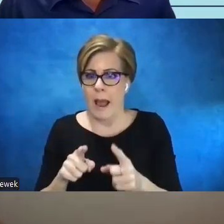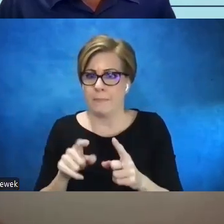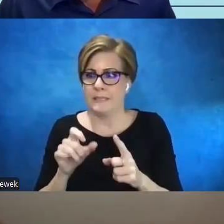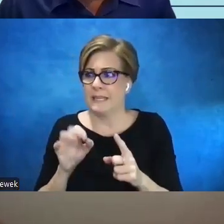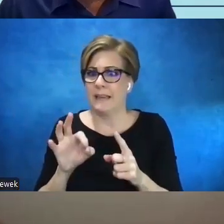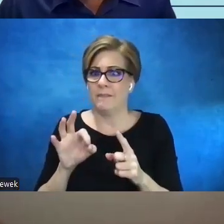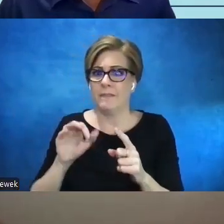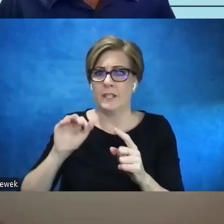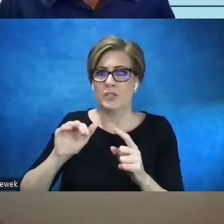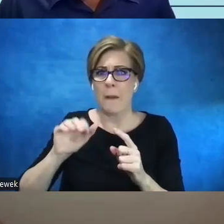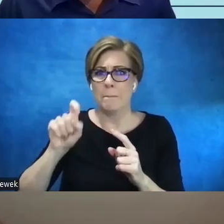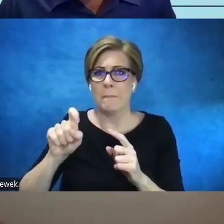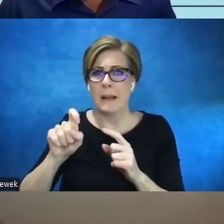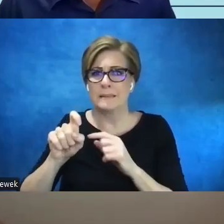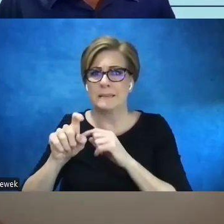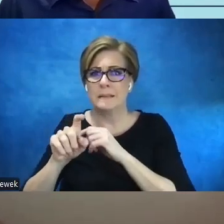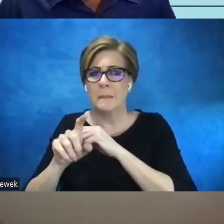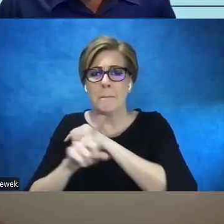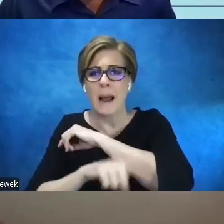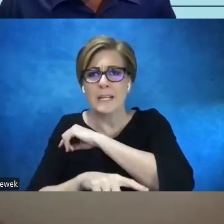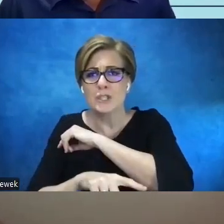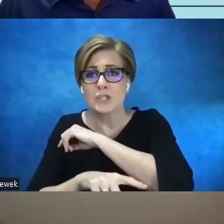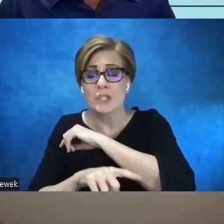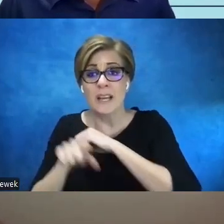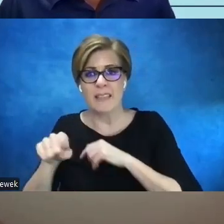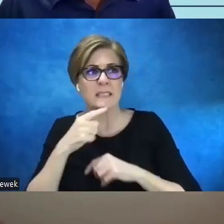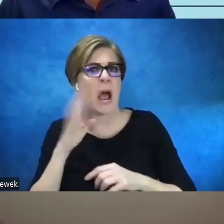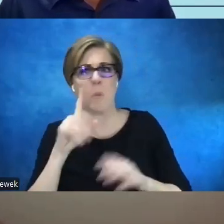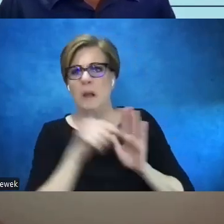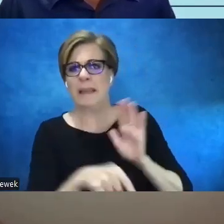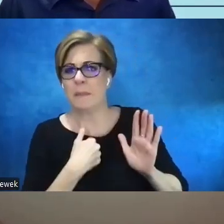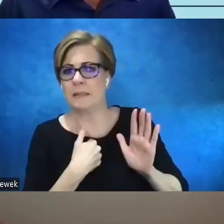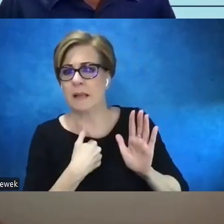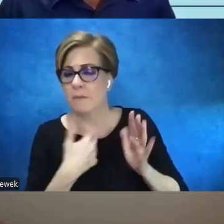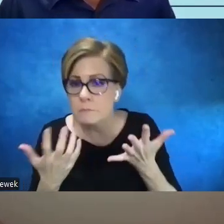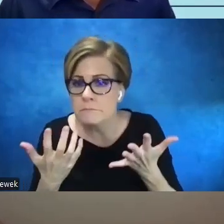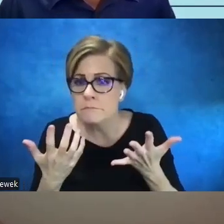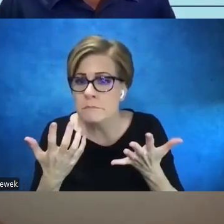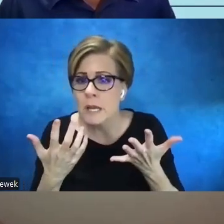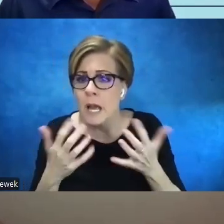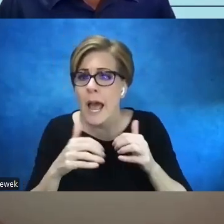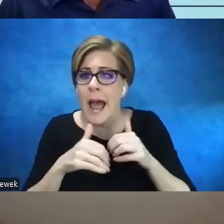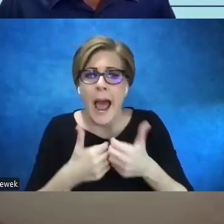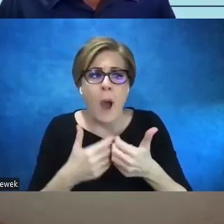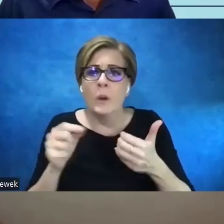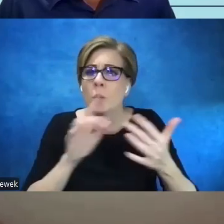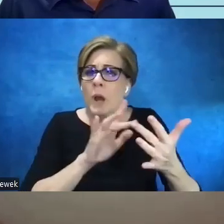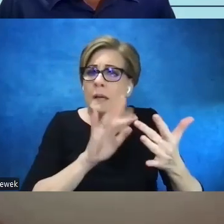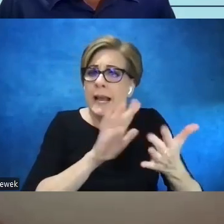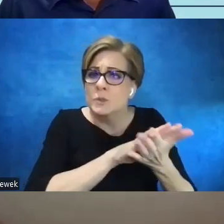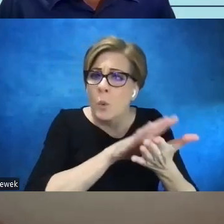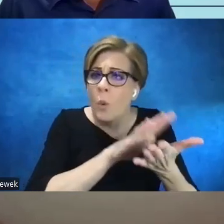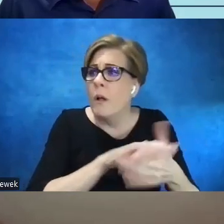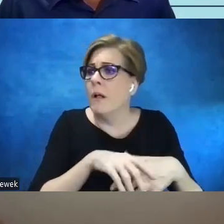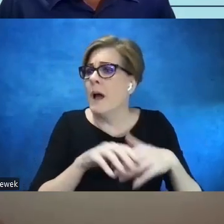that upsets you and you want to punish them and they threaten that they're going to kill themselves. How do you talk to the school? How do you talk to their